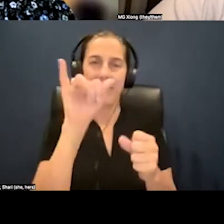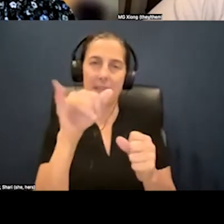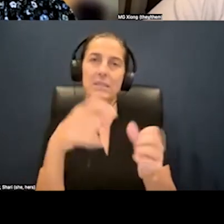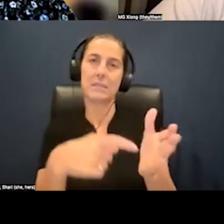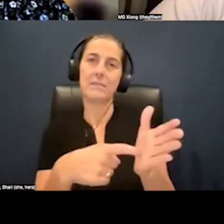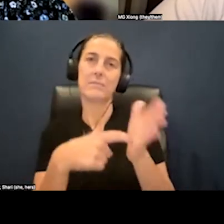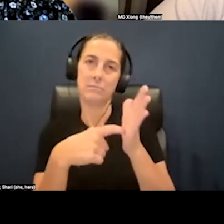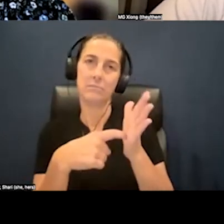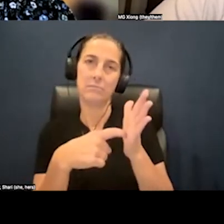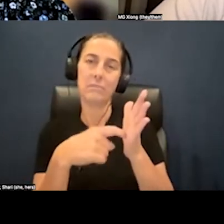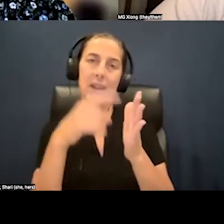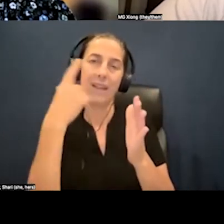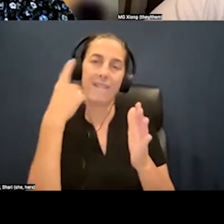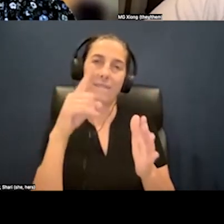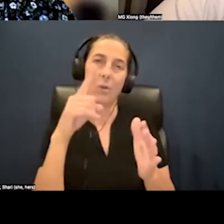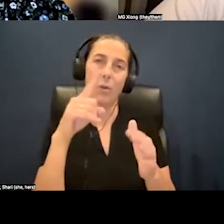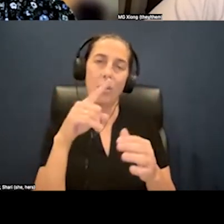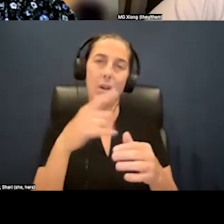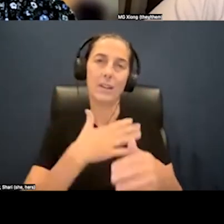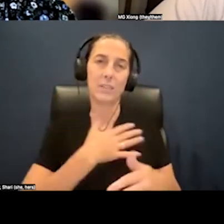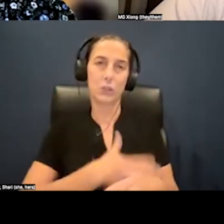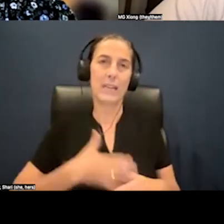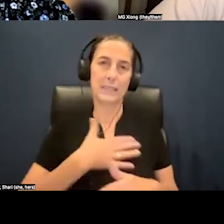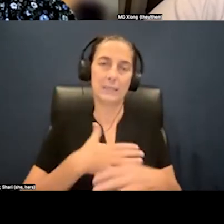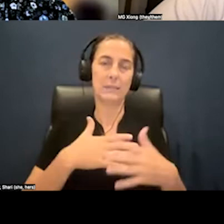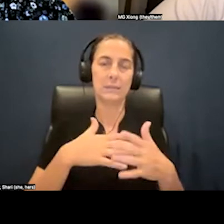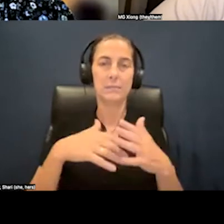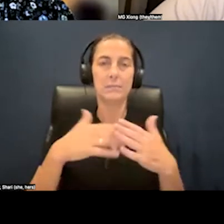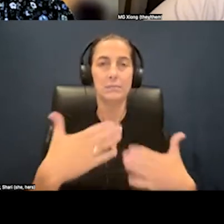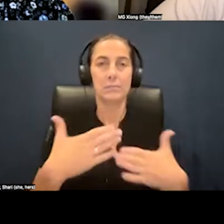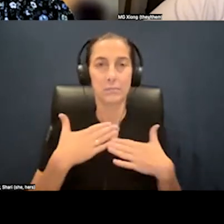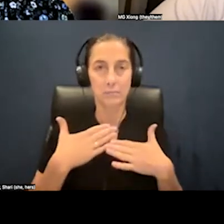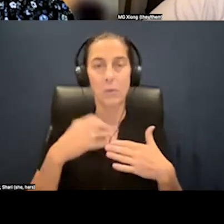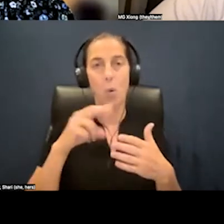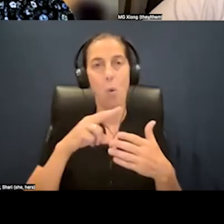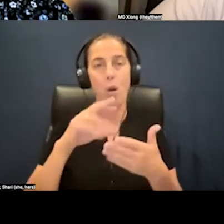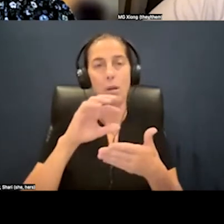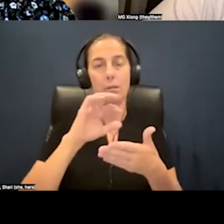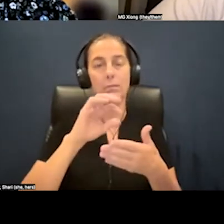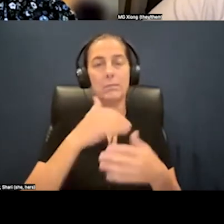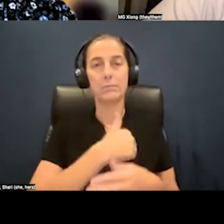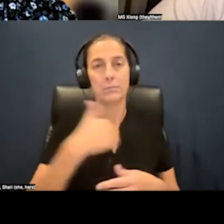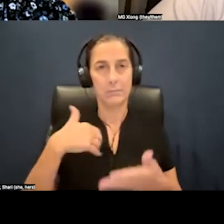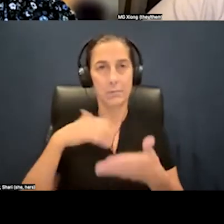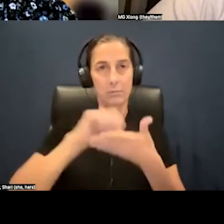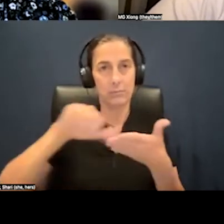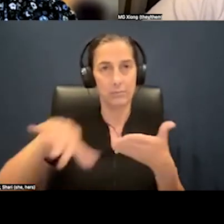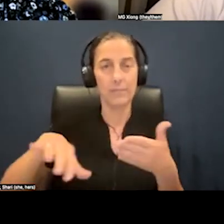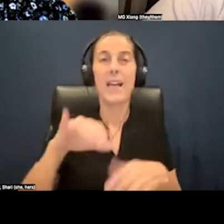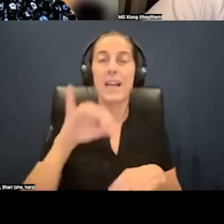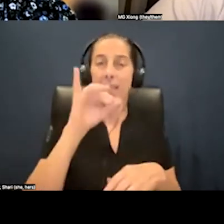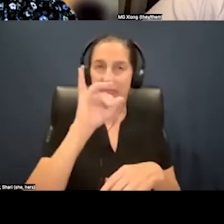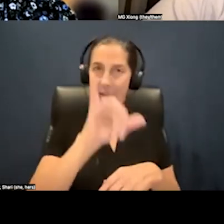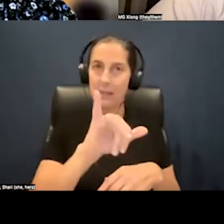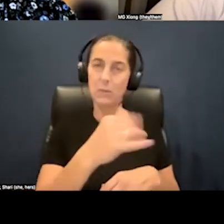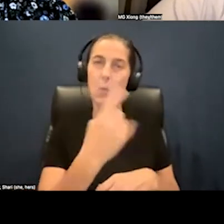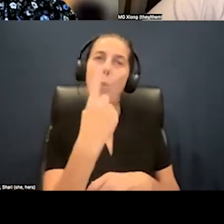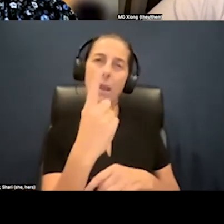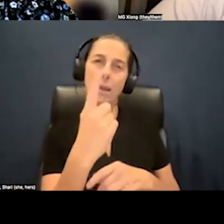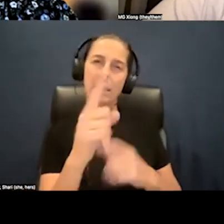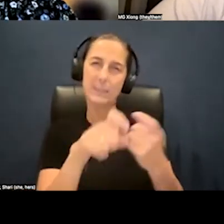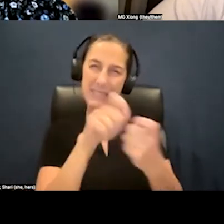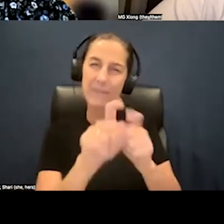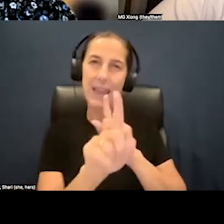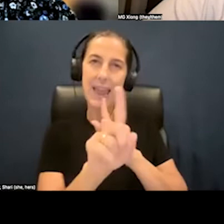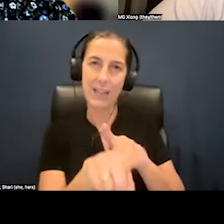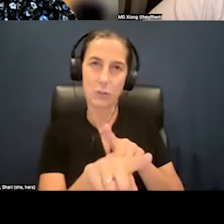reduction surgery or mastectomy. So like that's just one example, but that's specifically to that kind of surgery. I